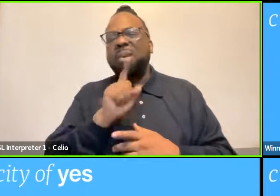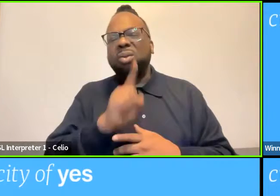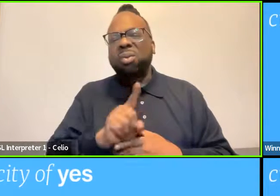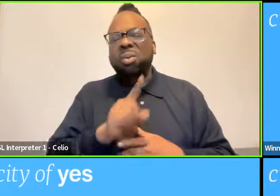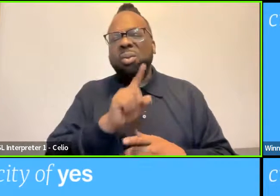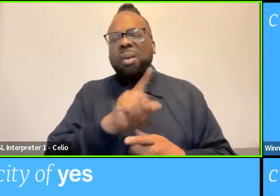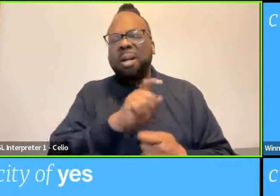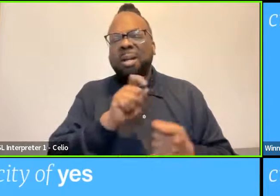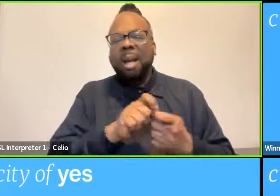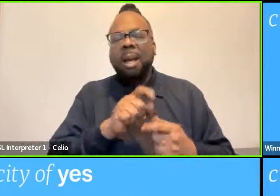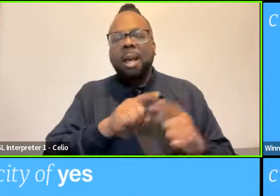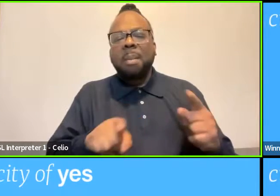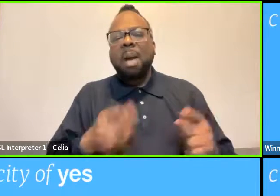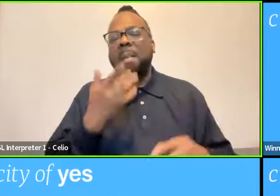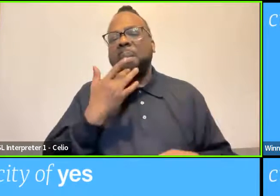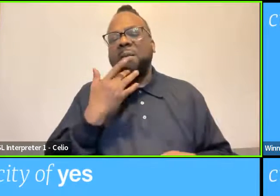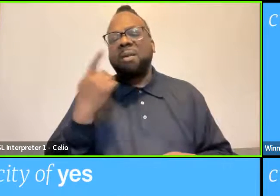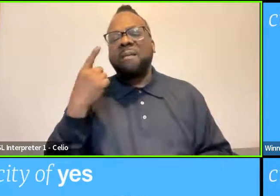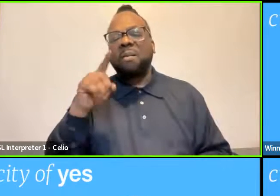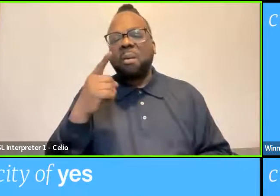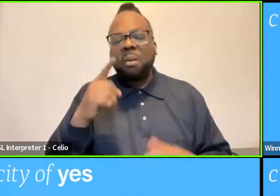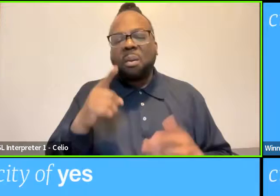head, but there's a preference for